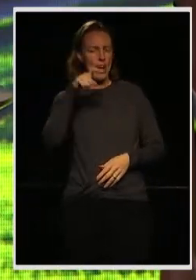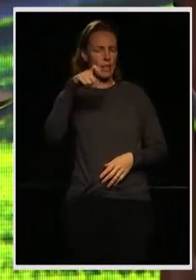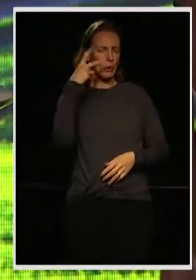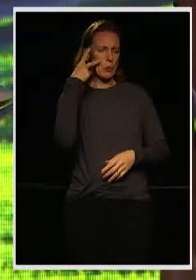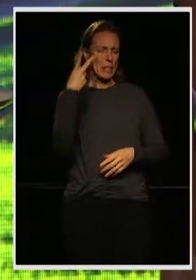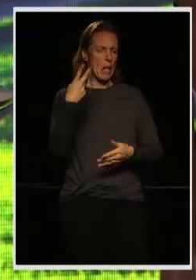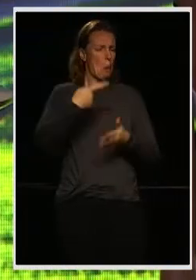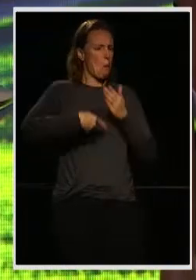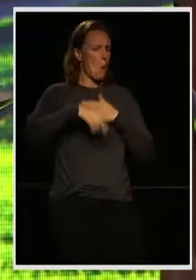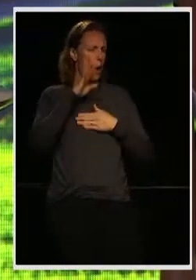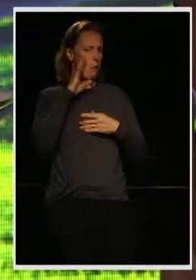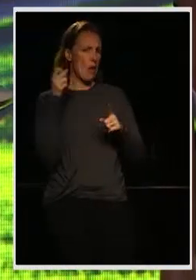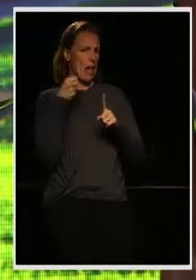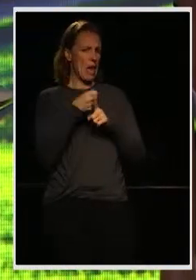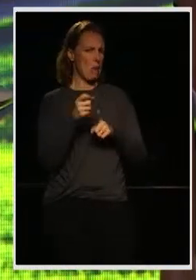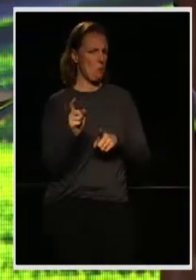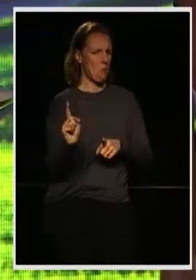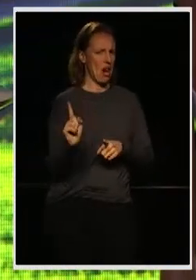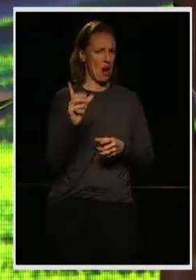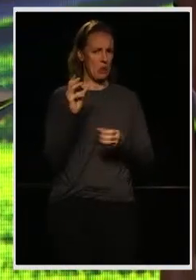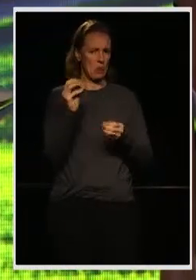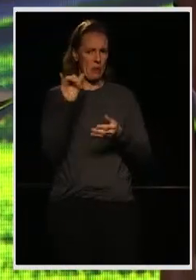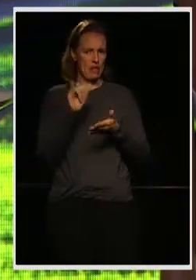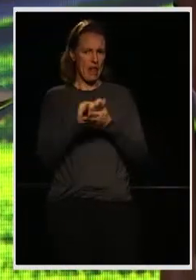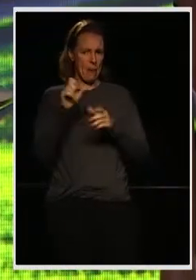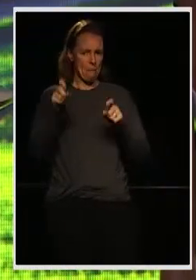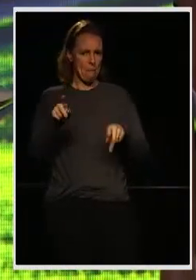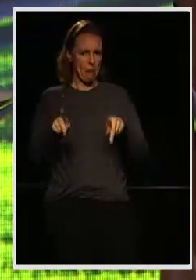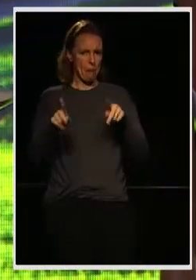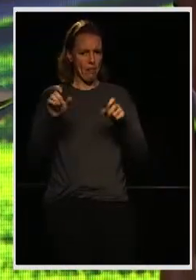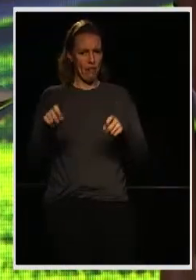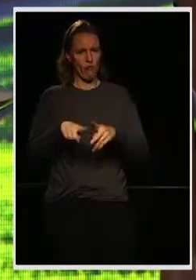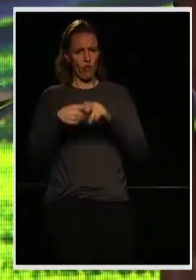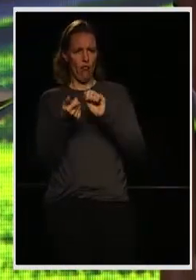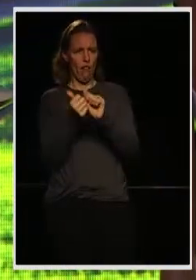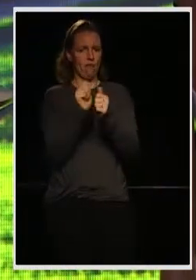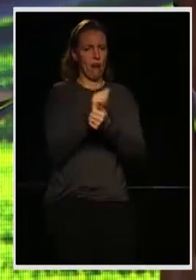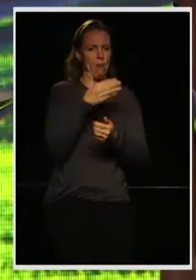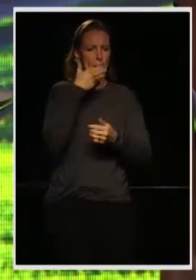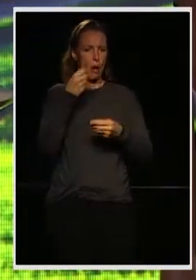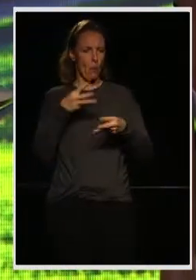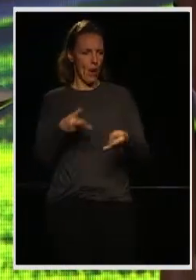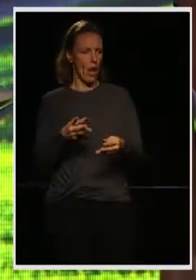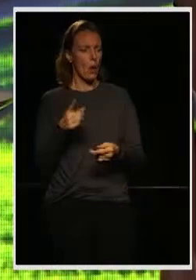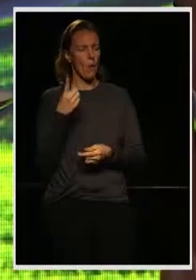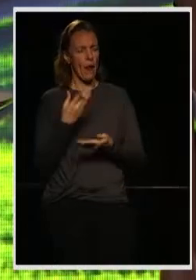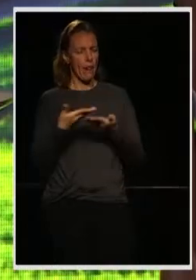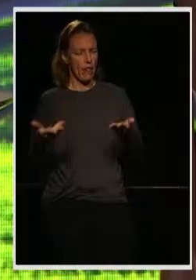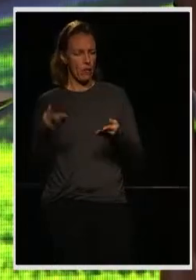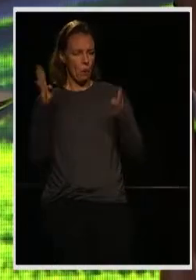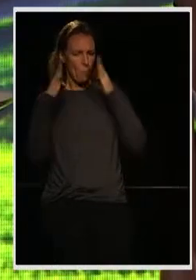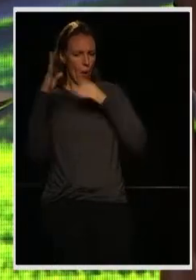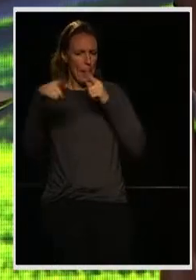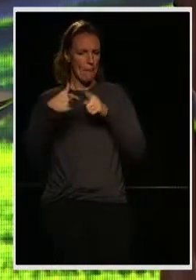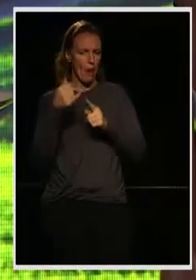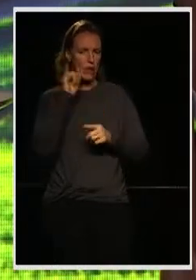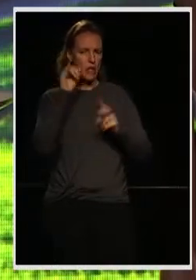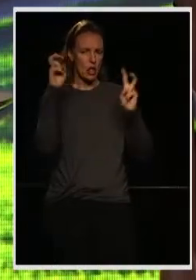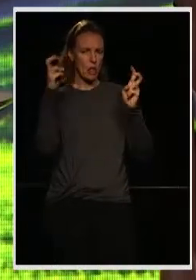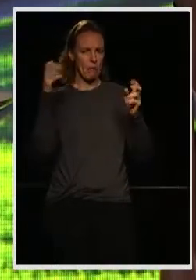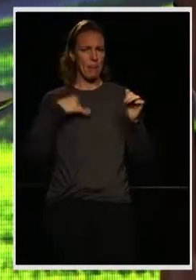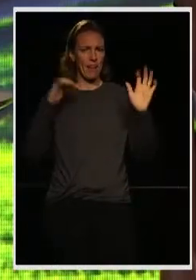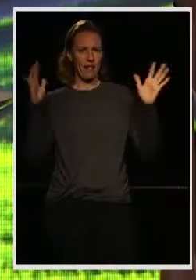see what is going to hit where so that people can start adapting in a better way. One of the things that we worry about is a term called sort